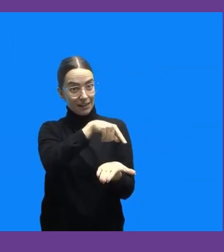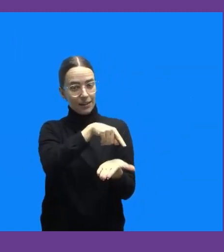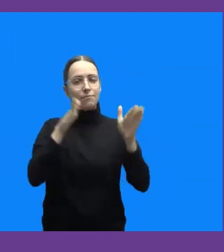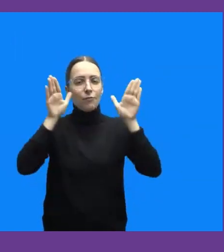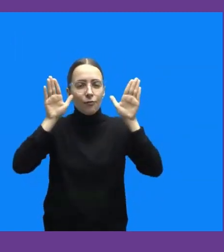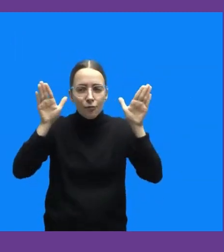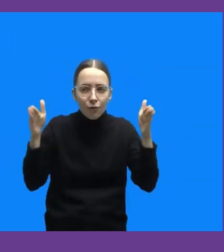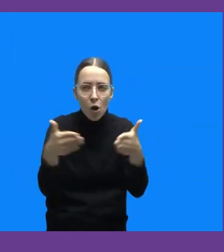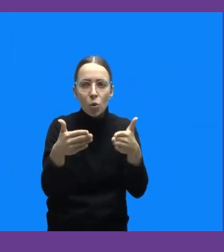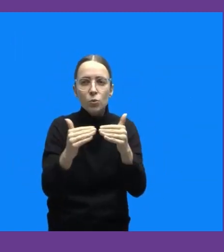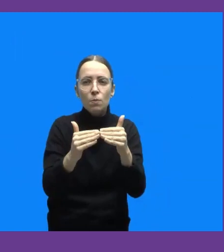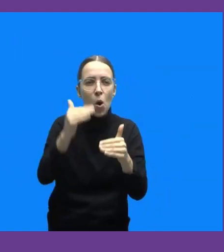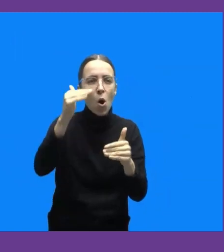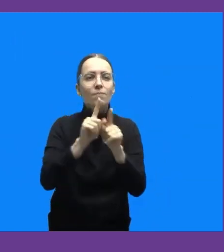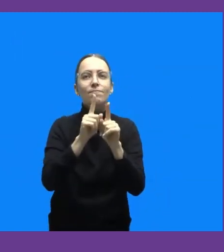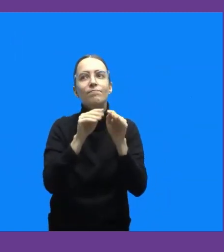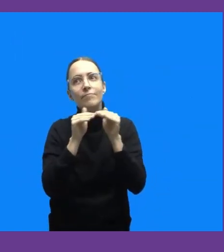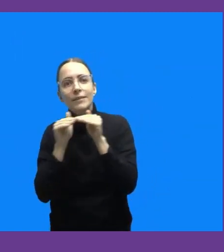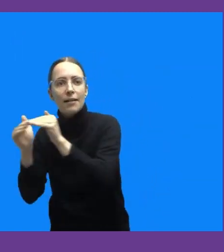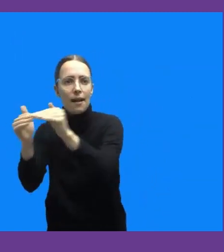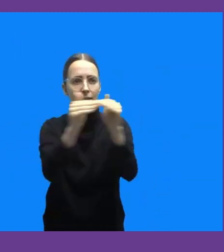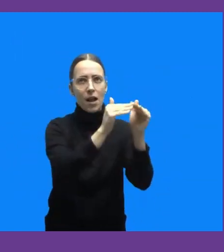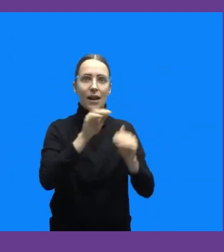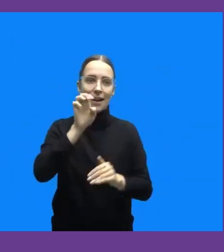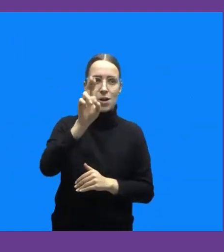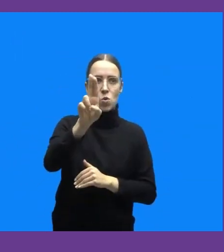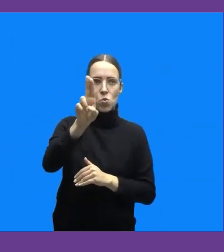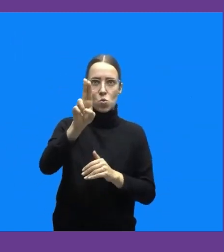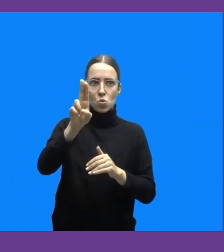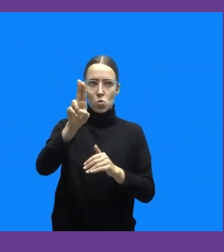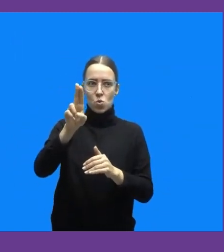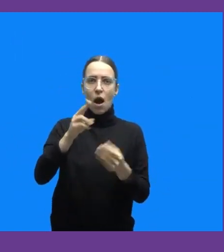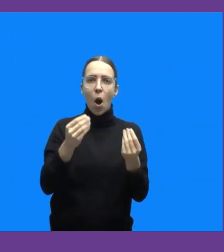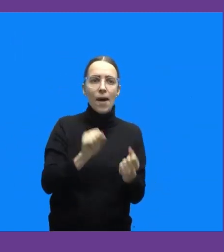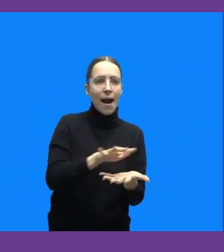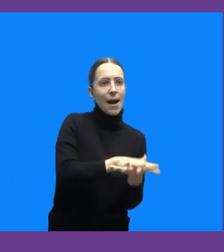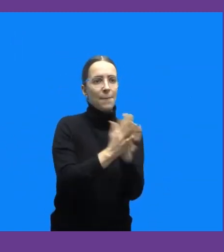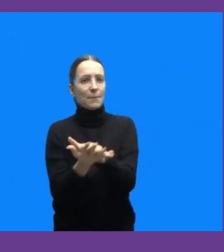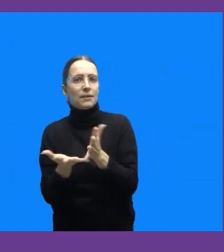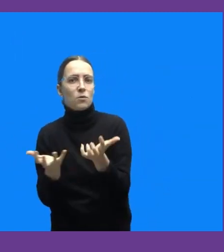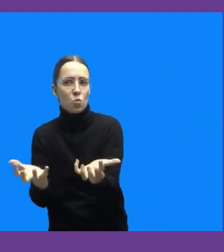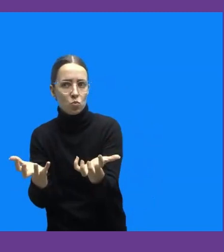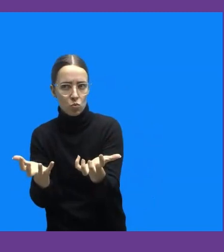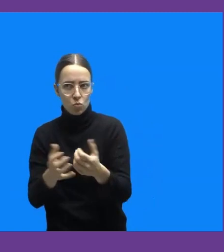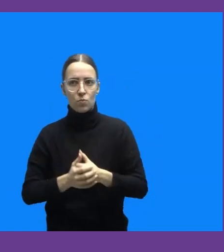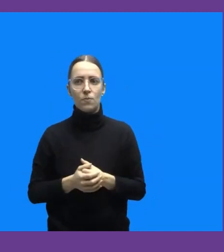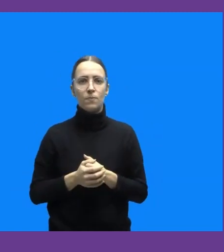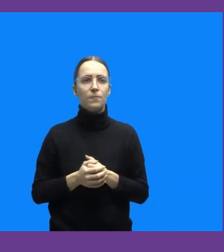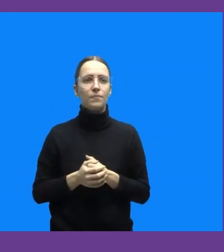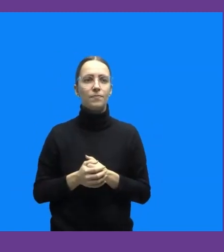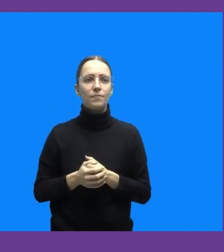Advancement of Assistive Technology in Europe, an organization that recognizes the interdependence of universal design